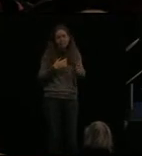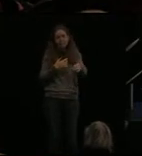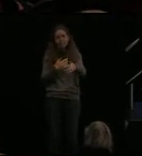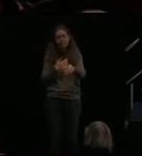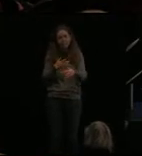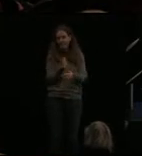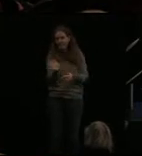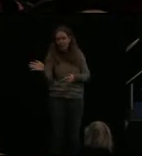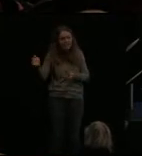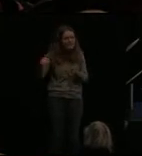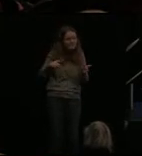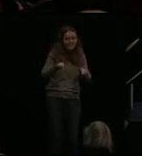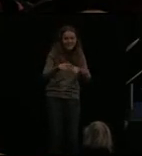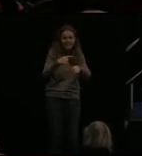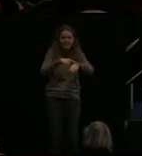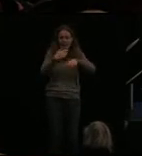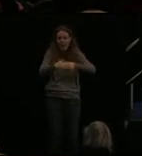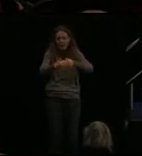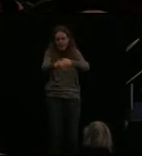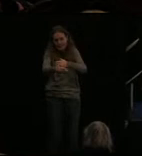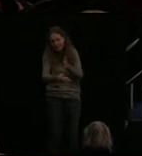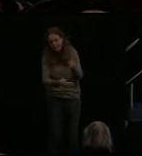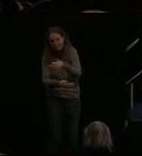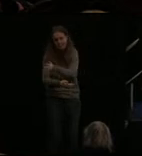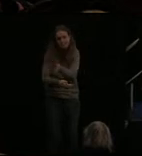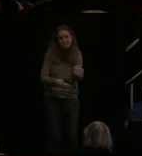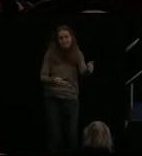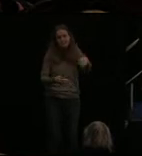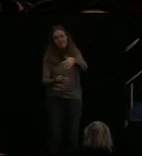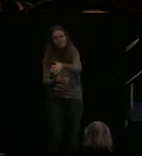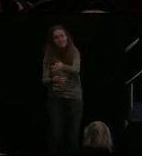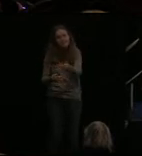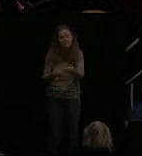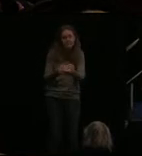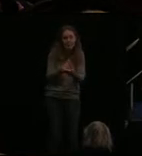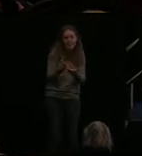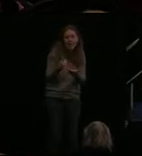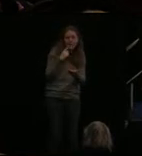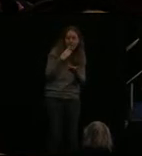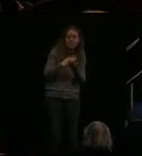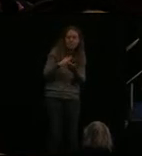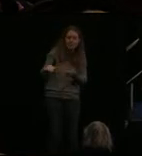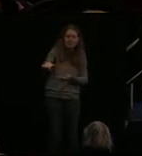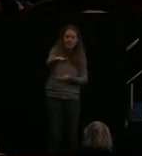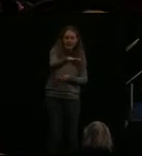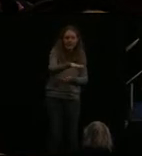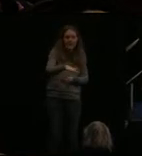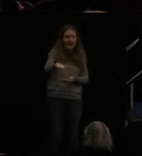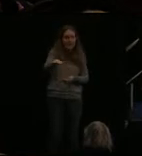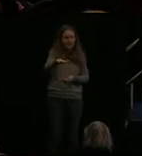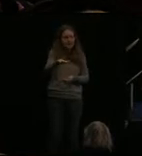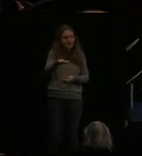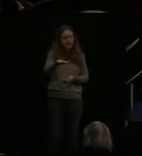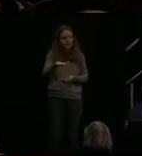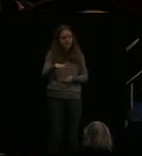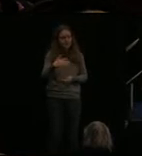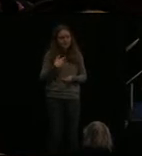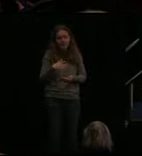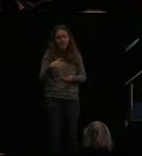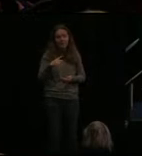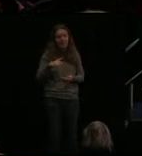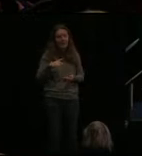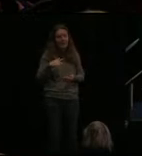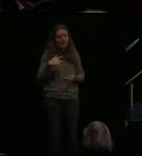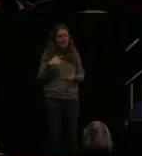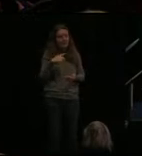different directions at different times as part of that promised land. For Andrew and I, it took us to Leeds for